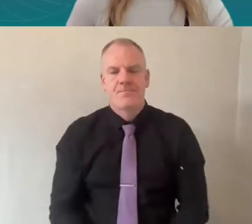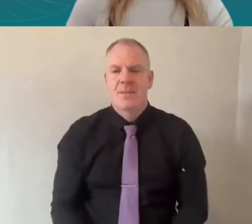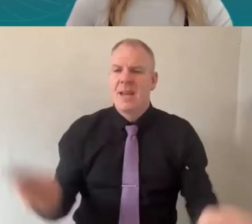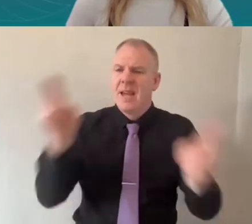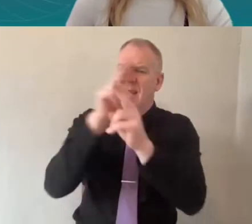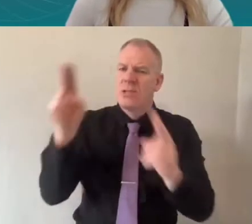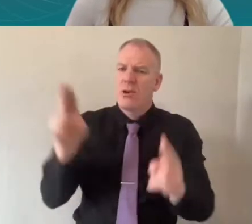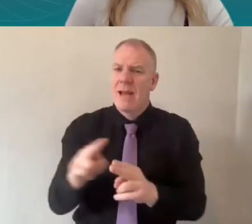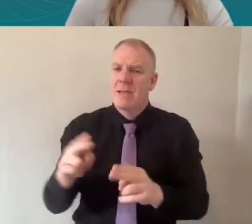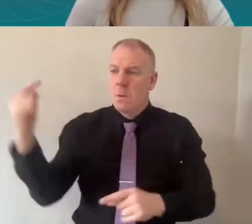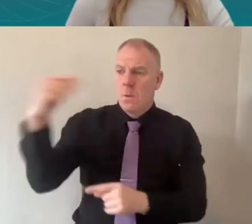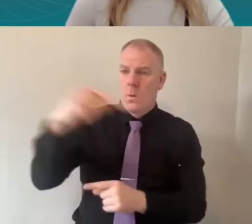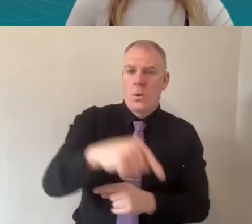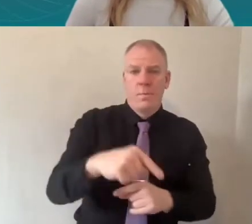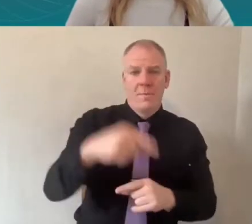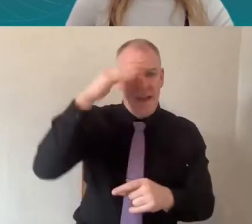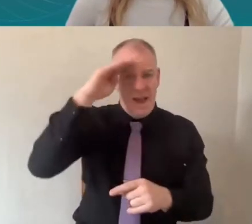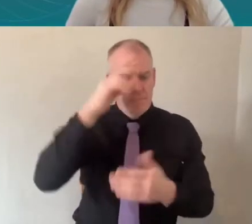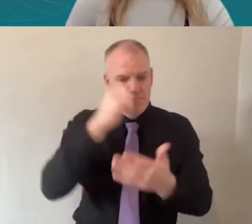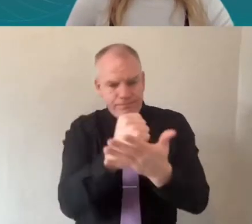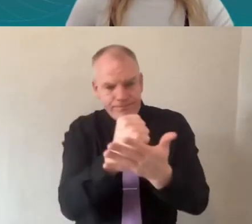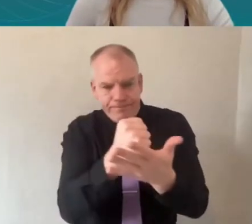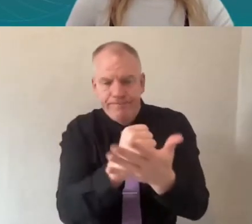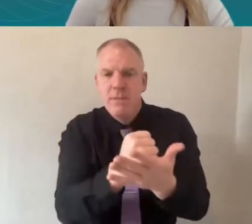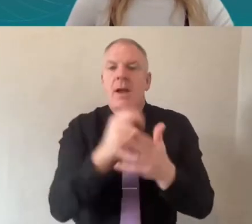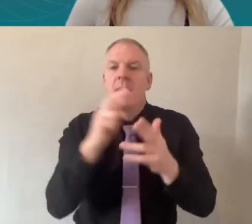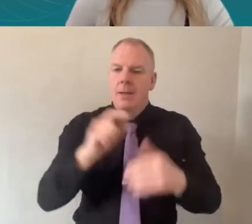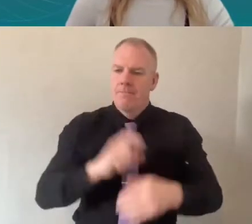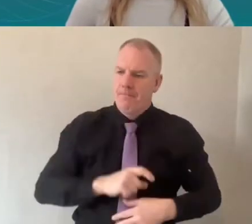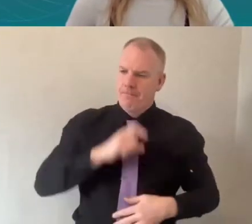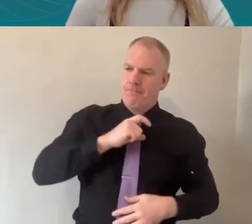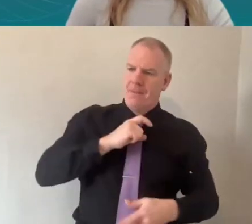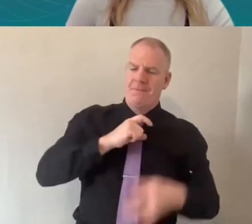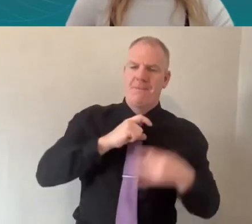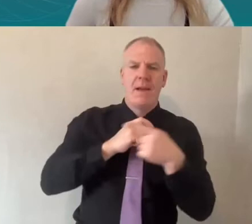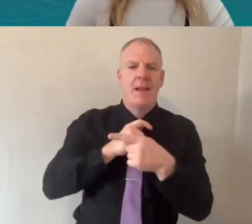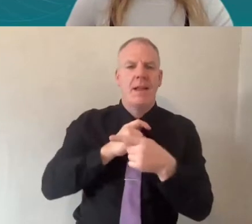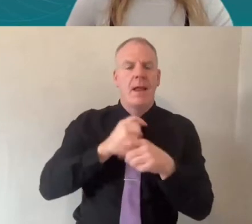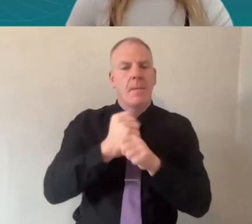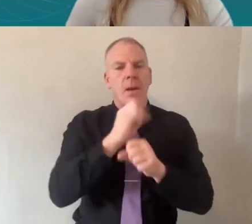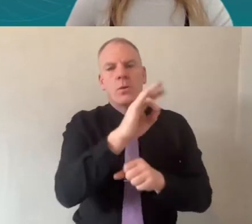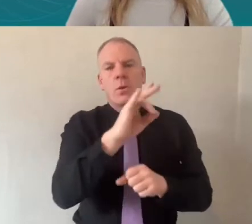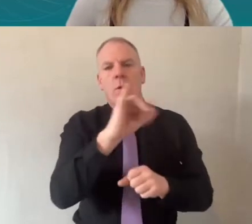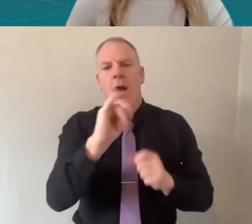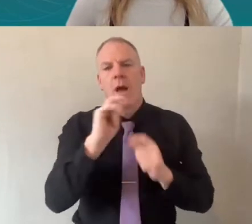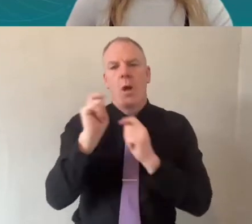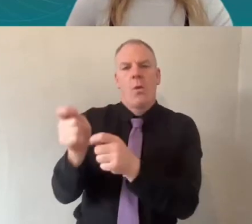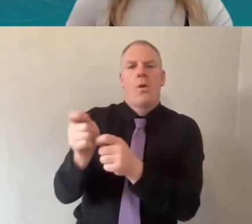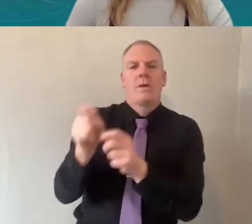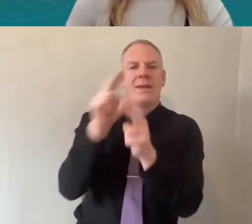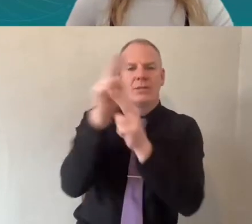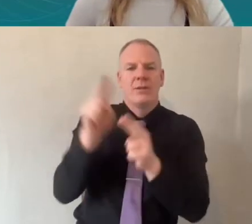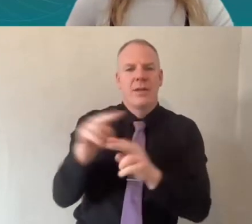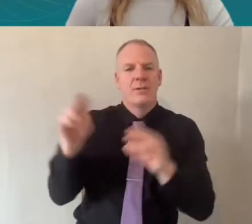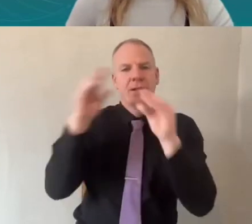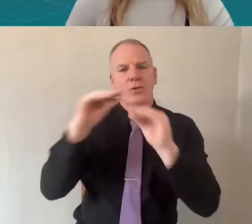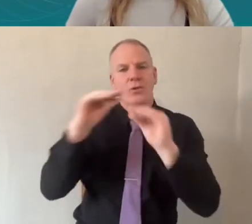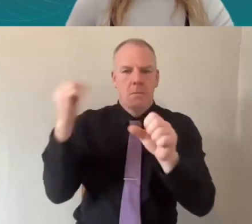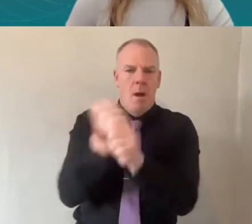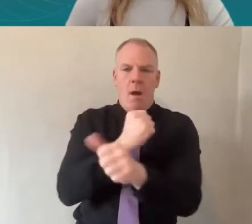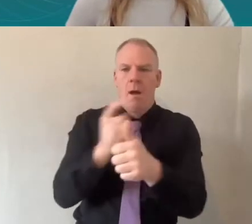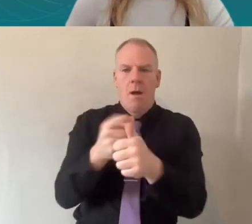learners coming to study in Ireland can have greater confidence through QQI's awarding of the International Education Mark